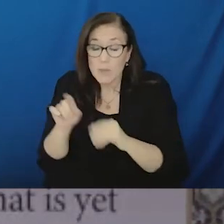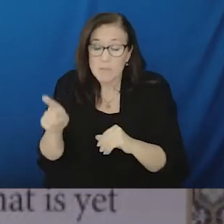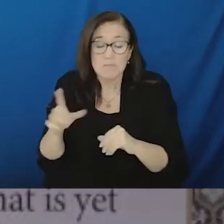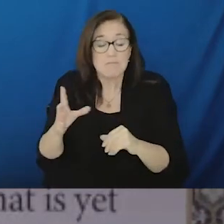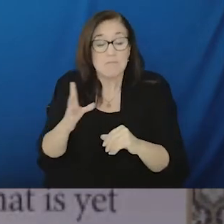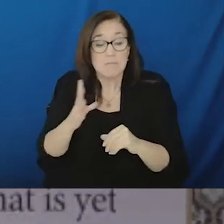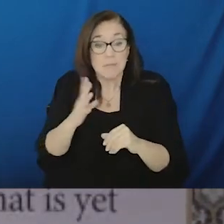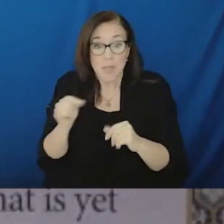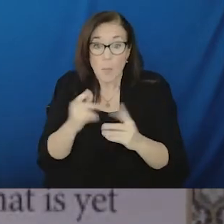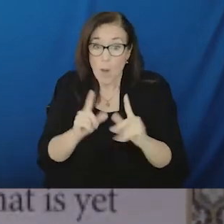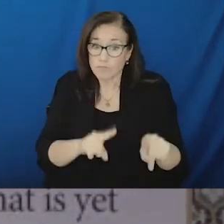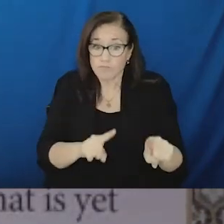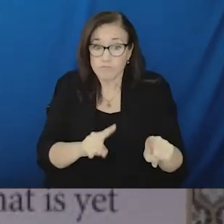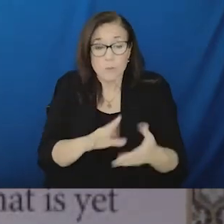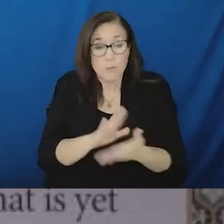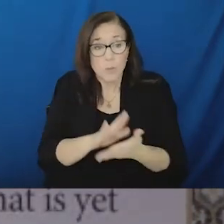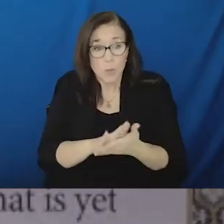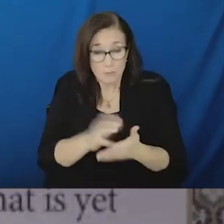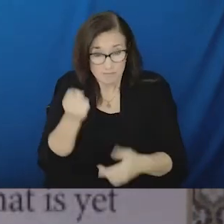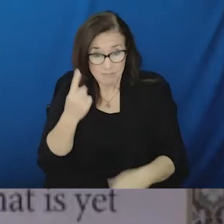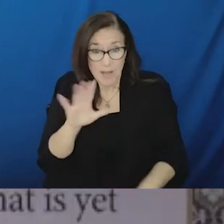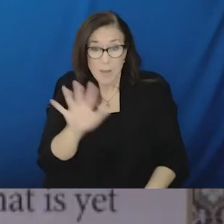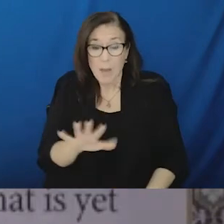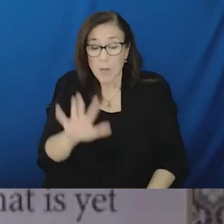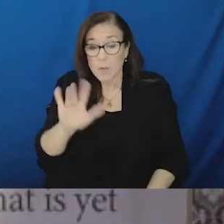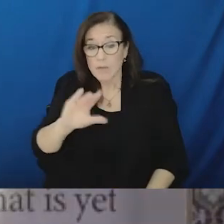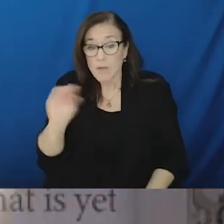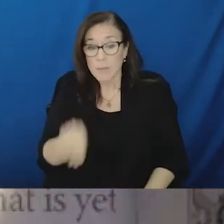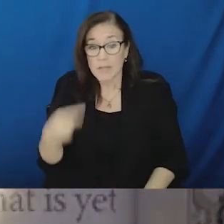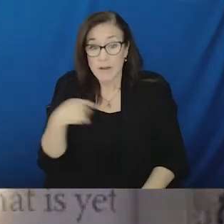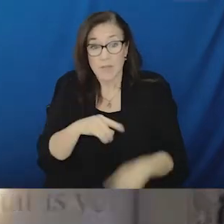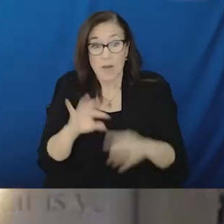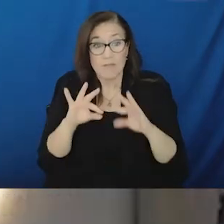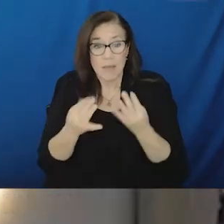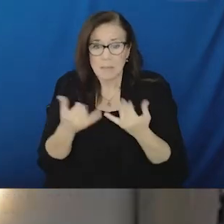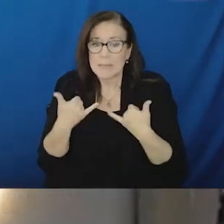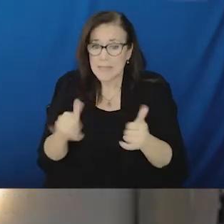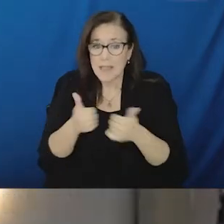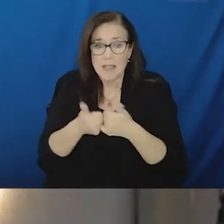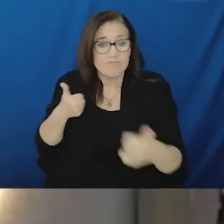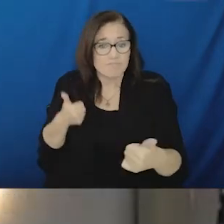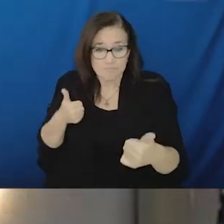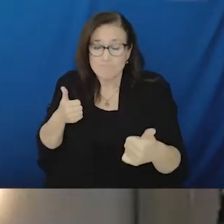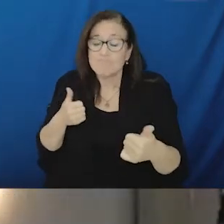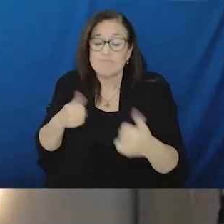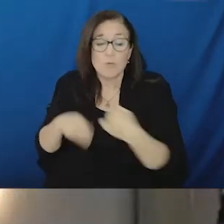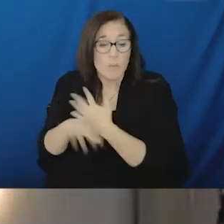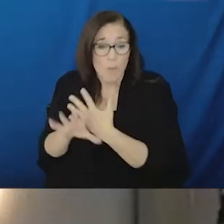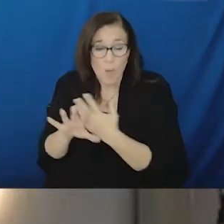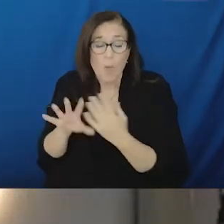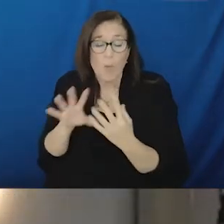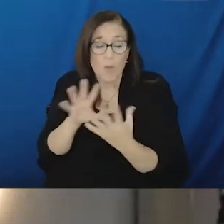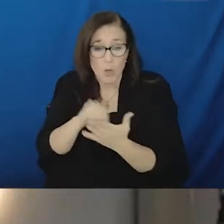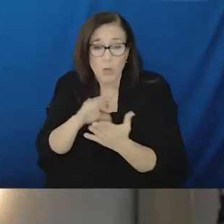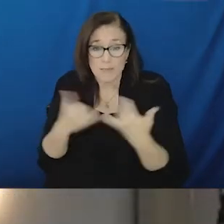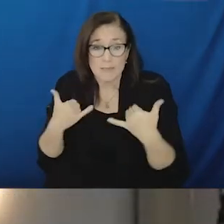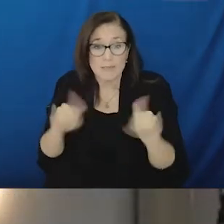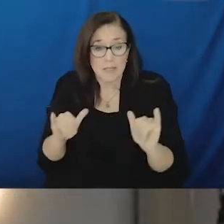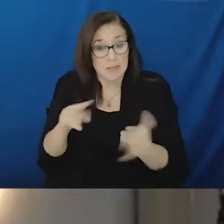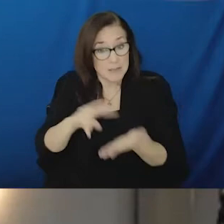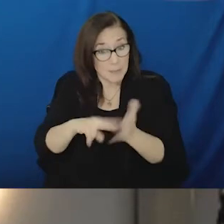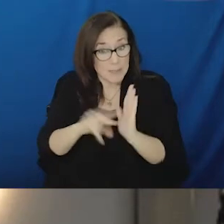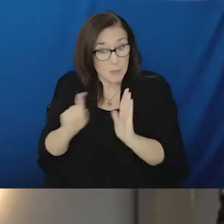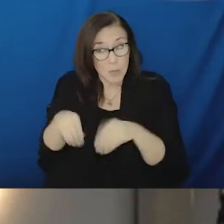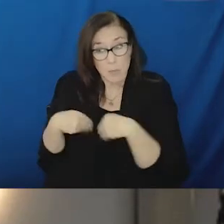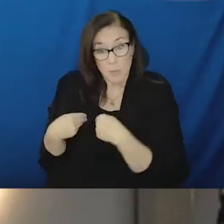us that we do have about 25% of our families who are still in distance learning. So we will continue to provide those choices